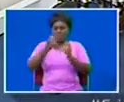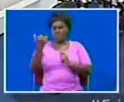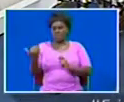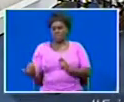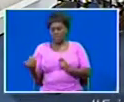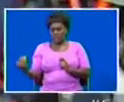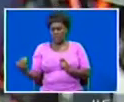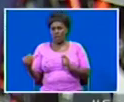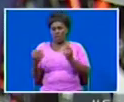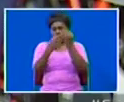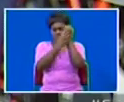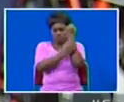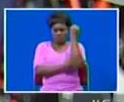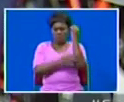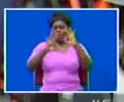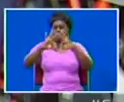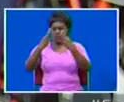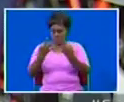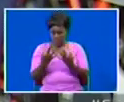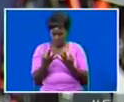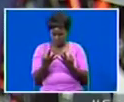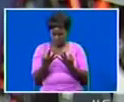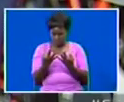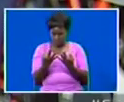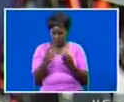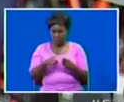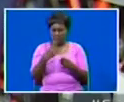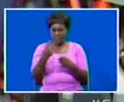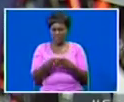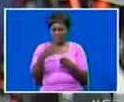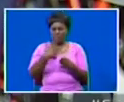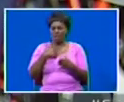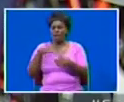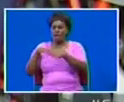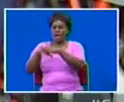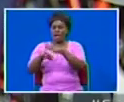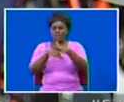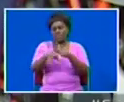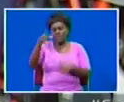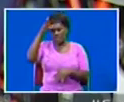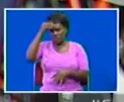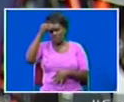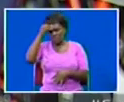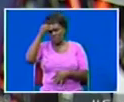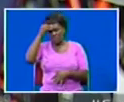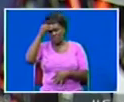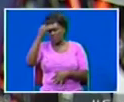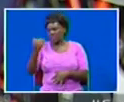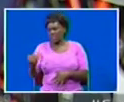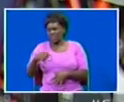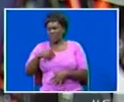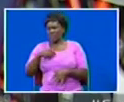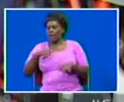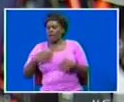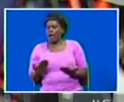from disadvantaged backgrounds, and then all of a sudden they have this access to education. What other kids have in,